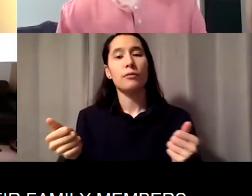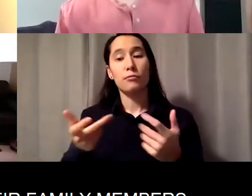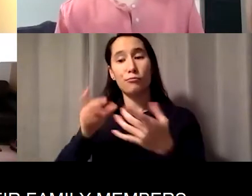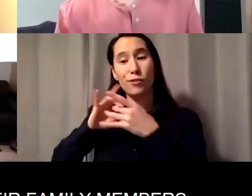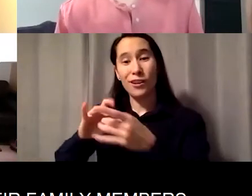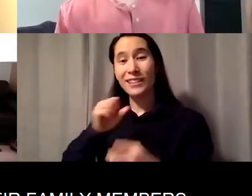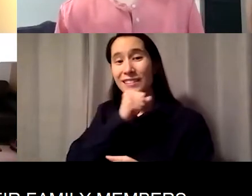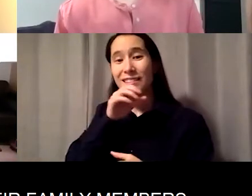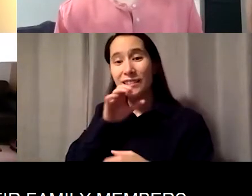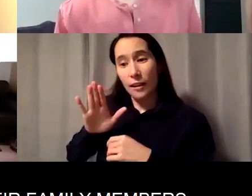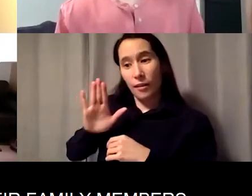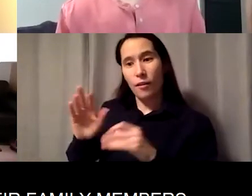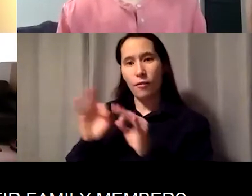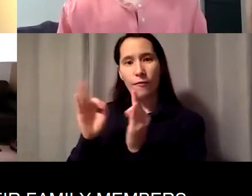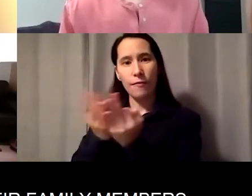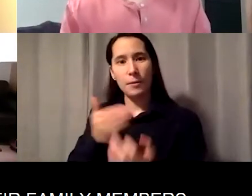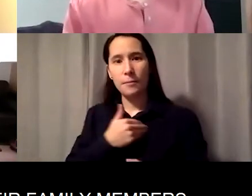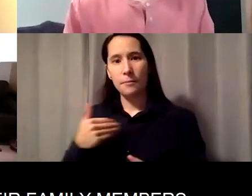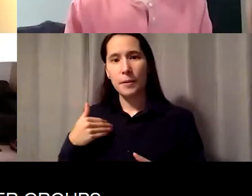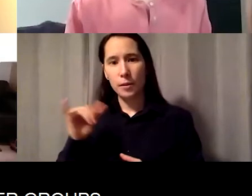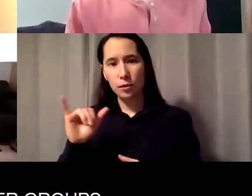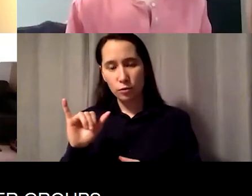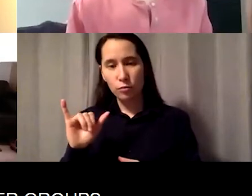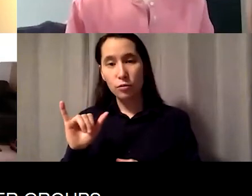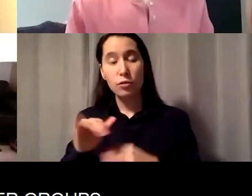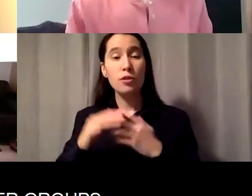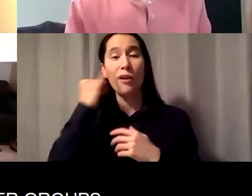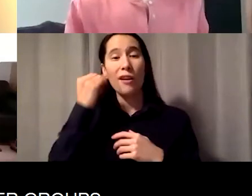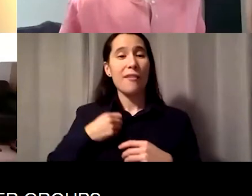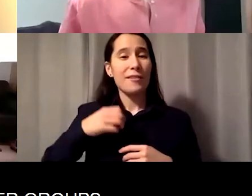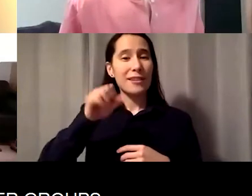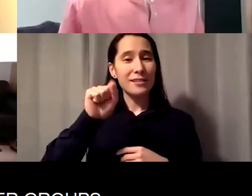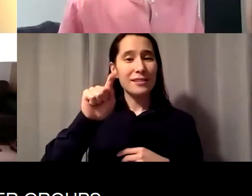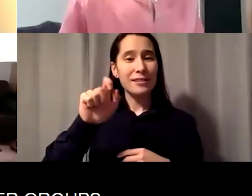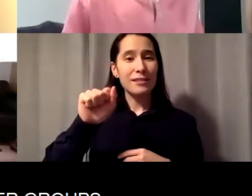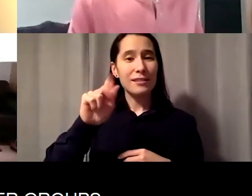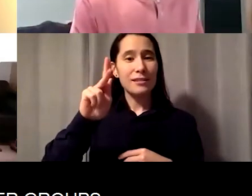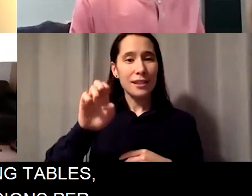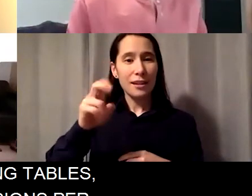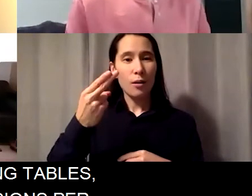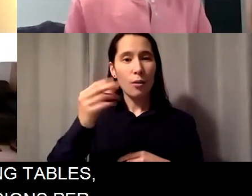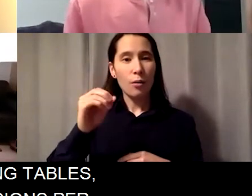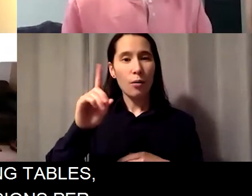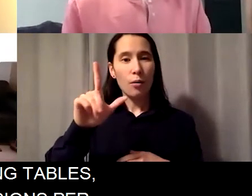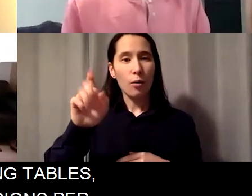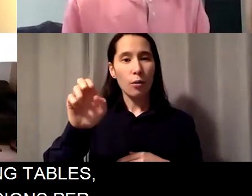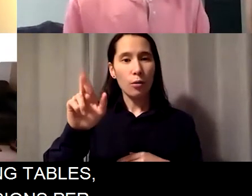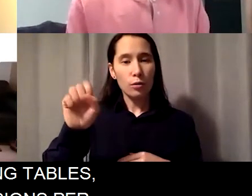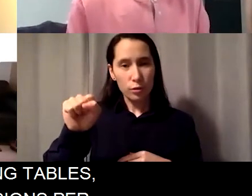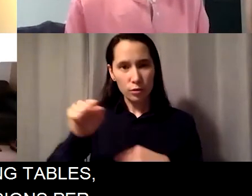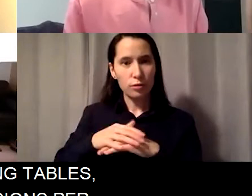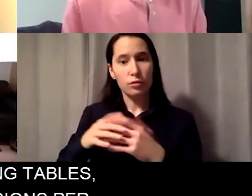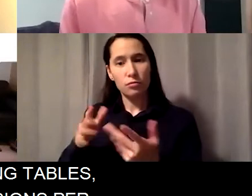their family members. So when you have stakeholder groups, when you have decision-making tables, they're not making the decisions per